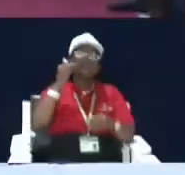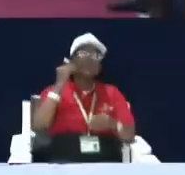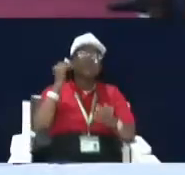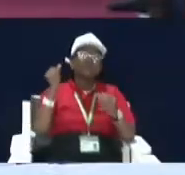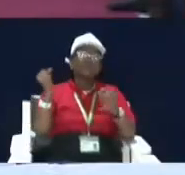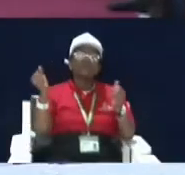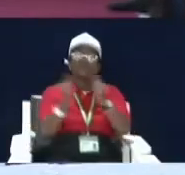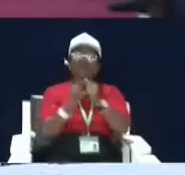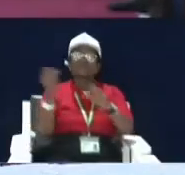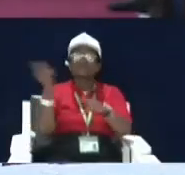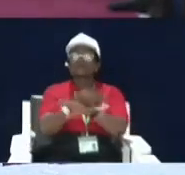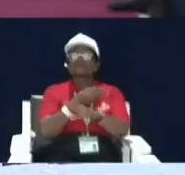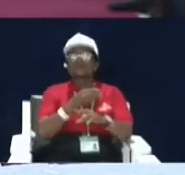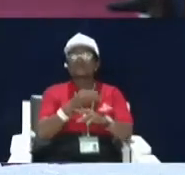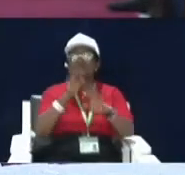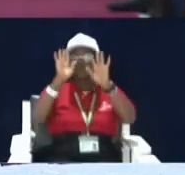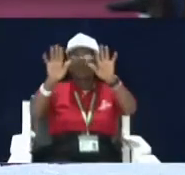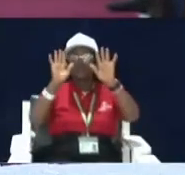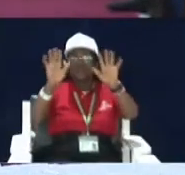Let's go to Sarah